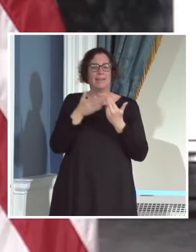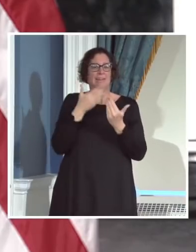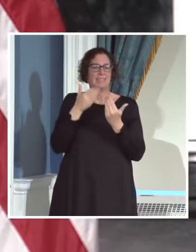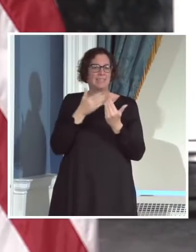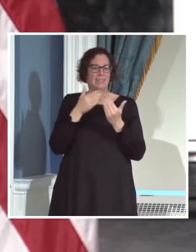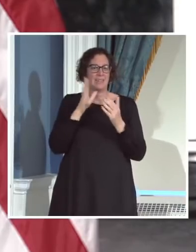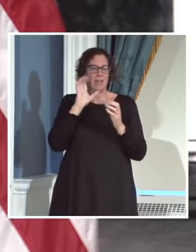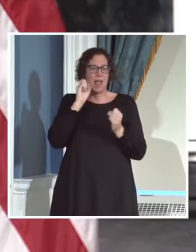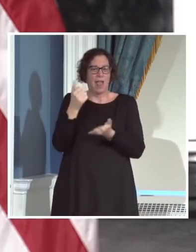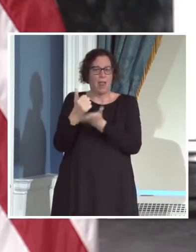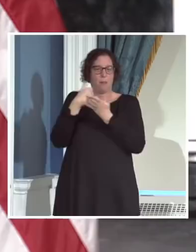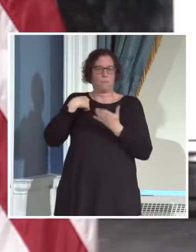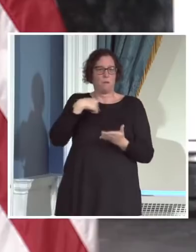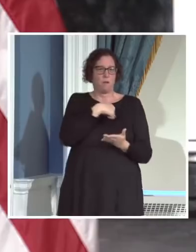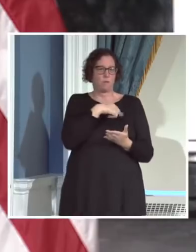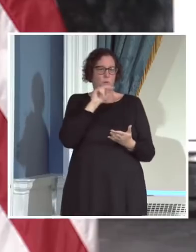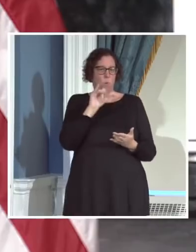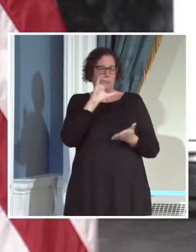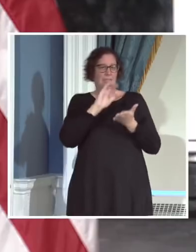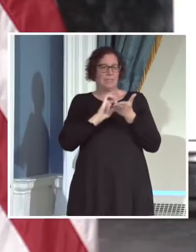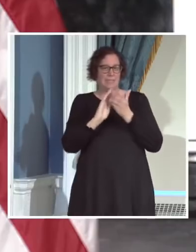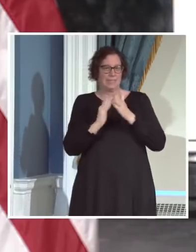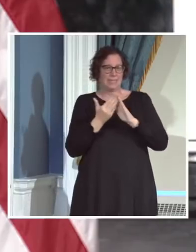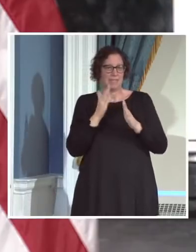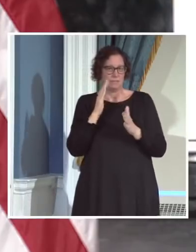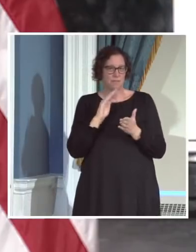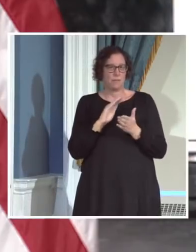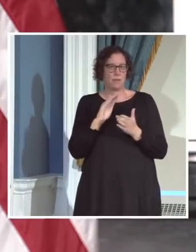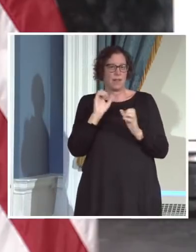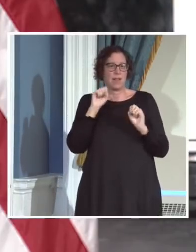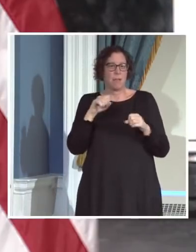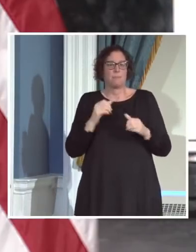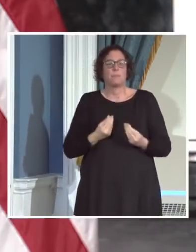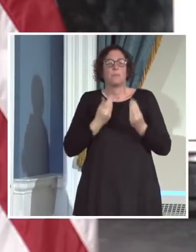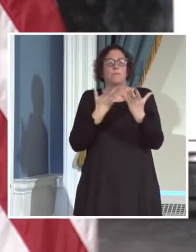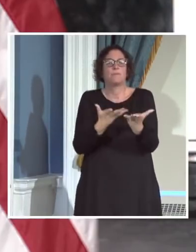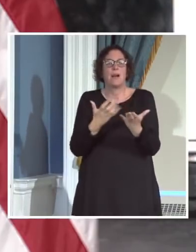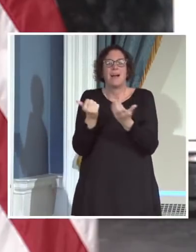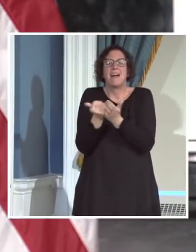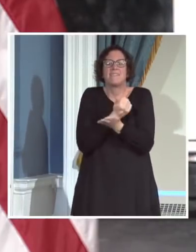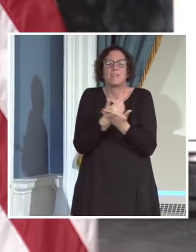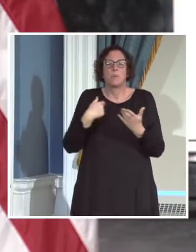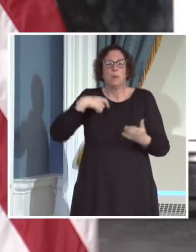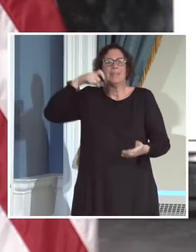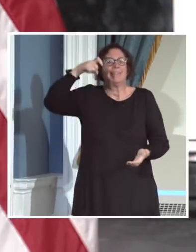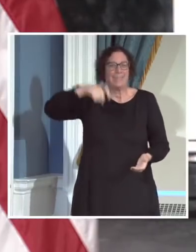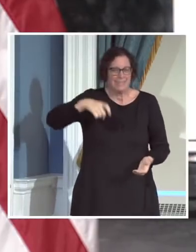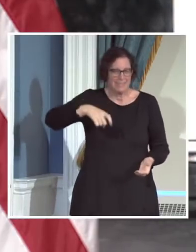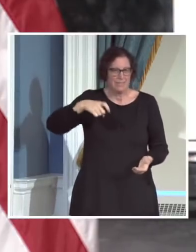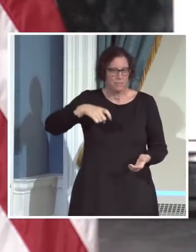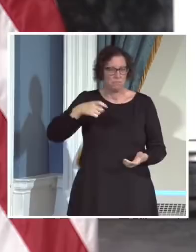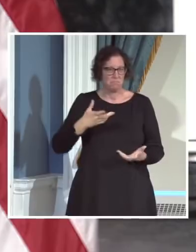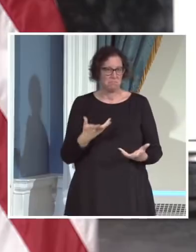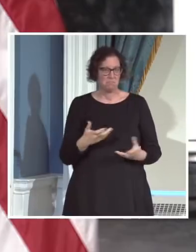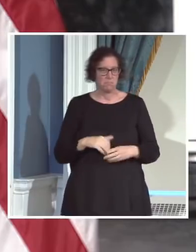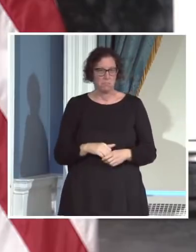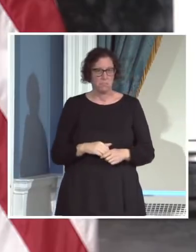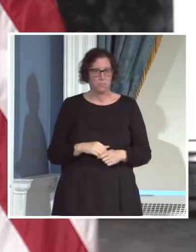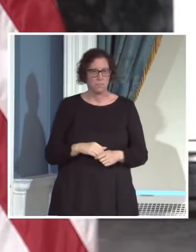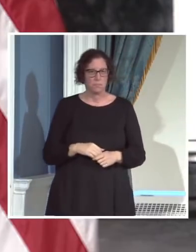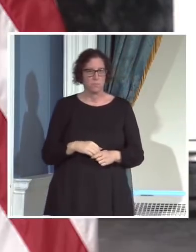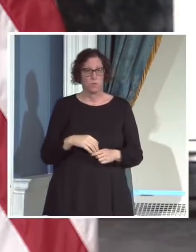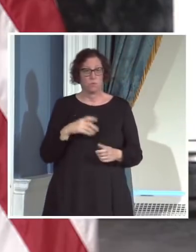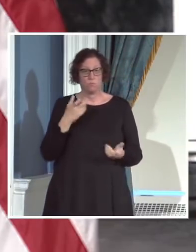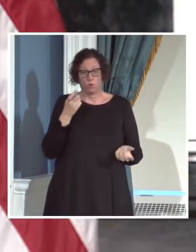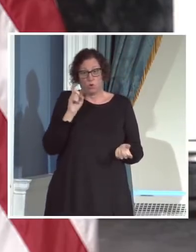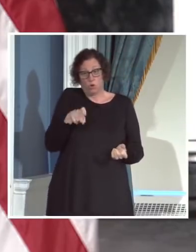State with everything we need. And it should be the same for other cities and states in need. We all say